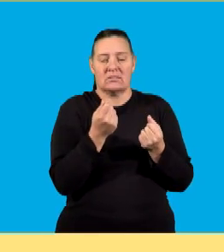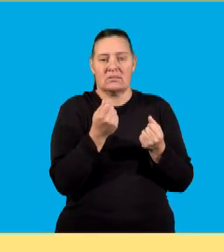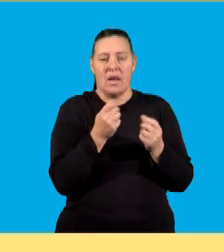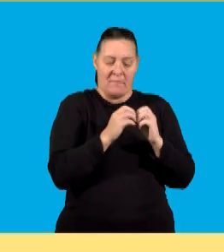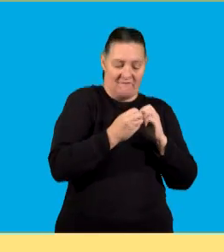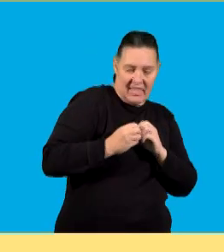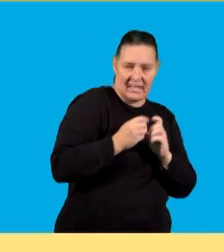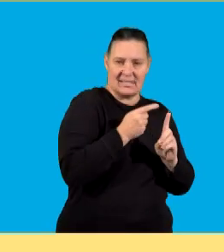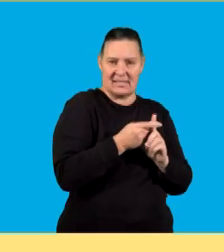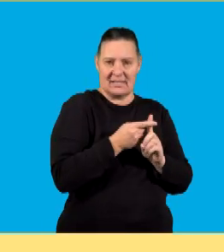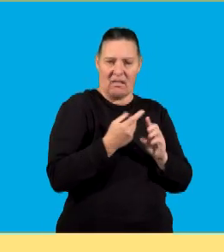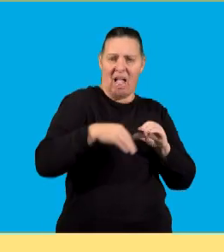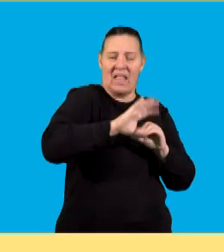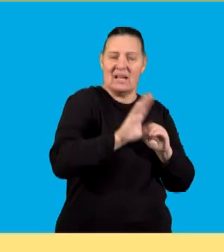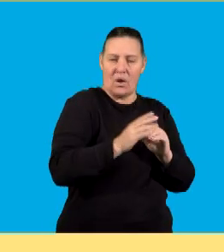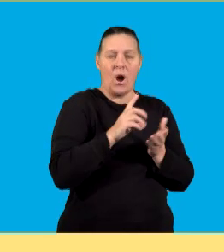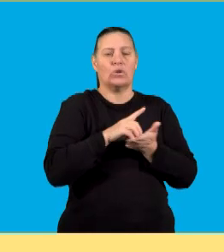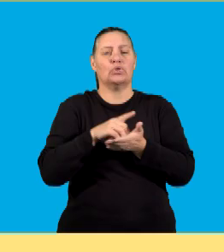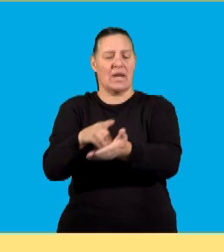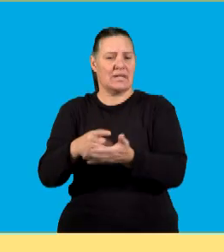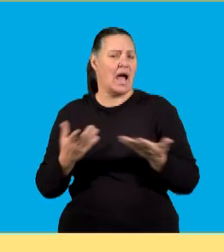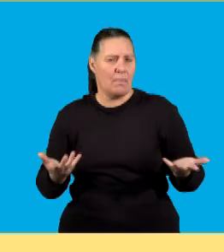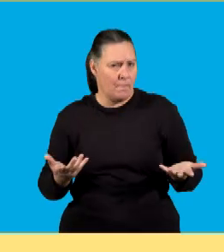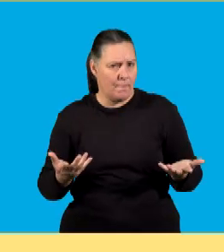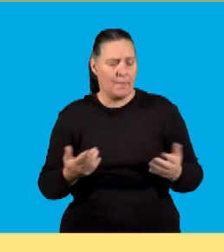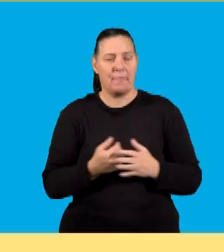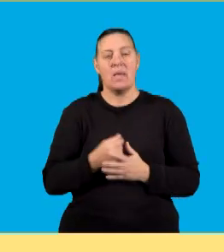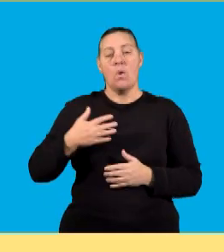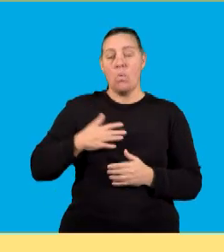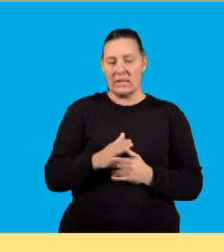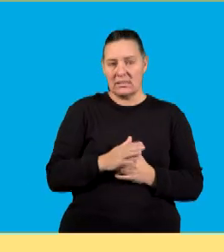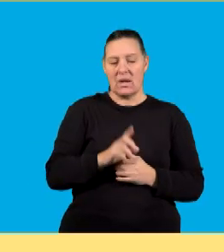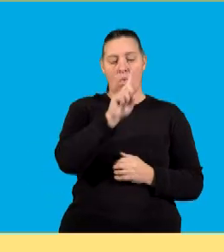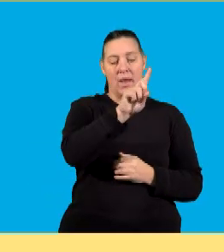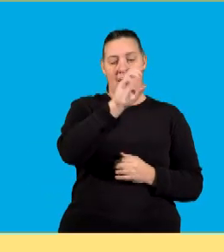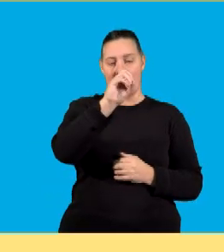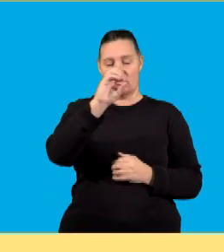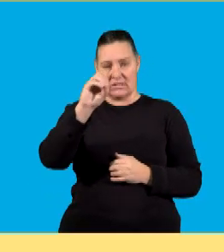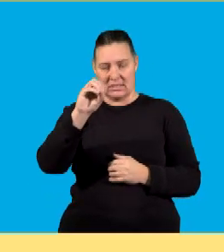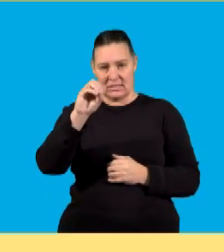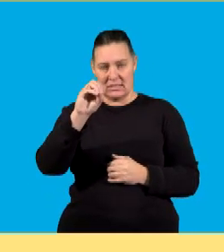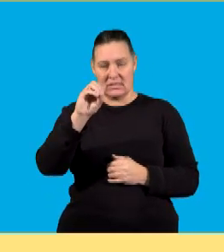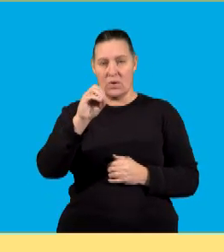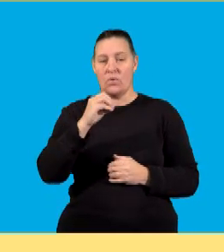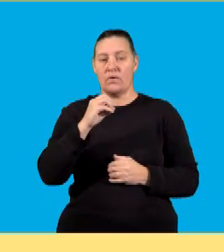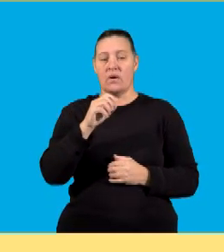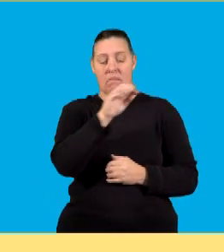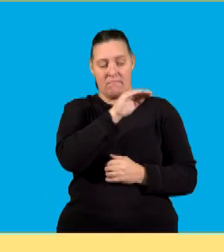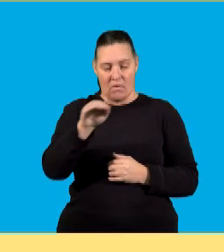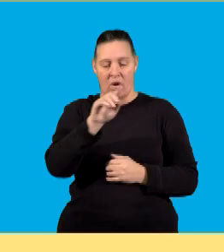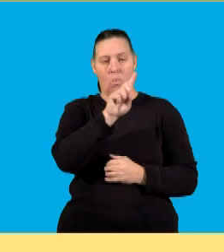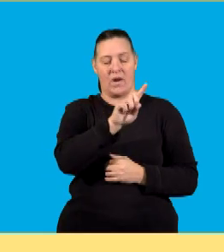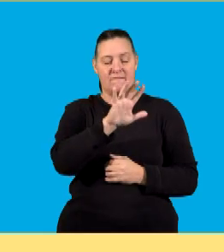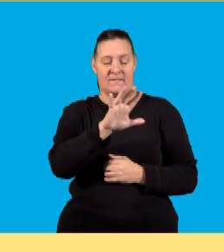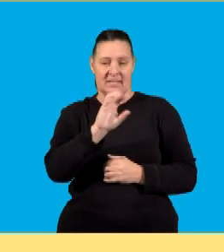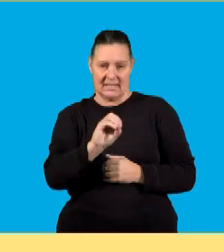cost price of the goods that were donated. So what we want is 100. What we have